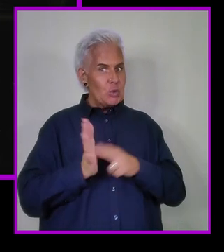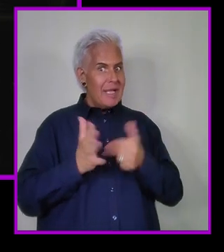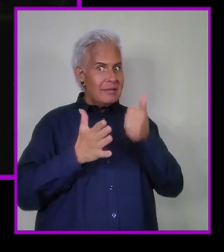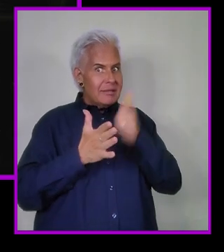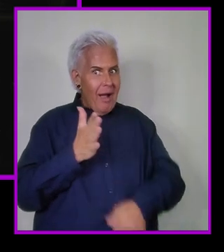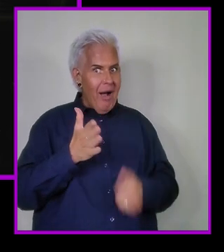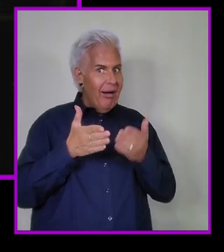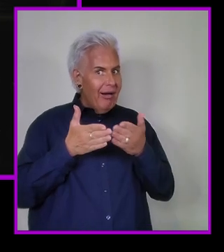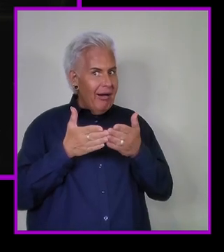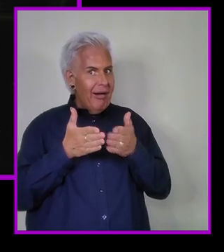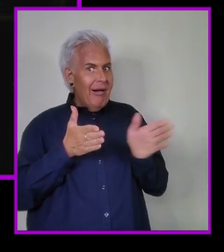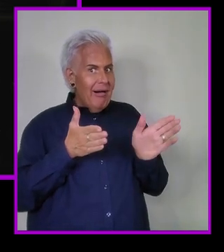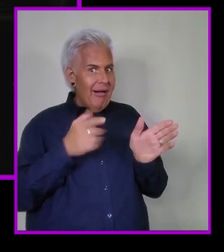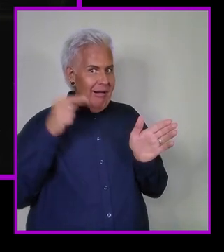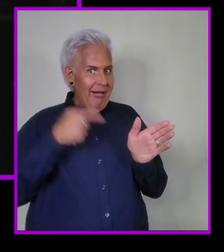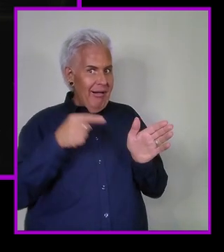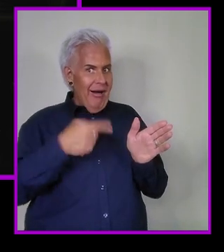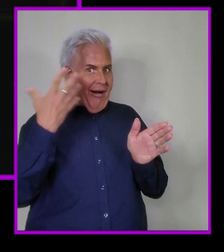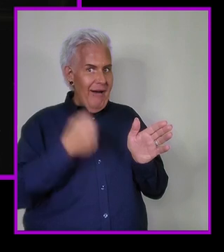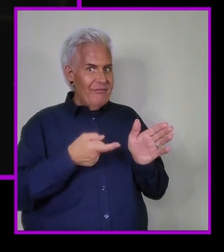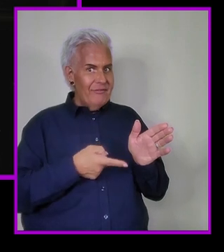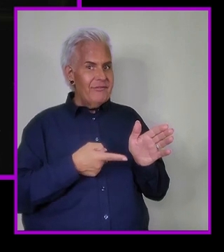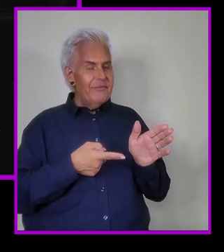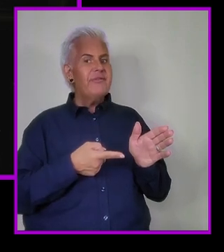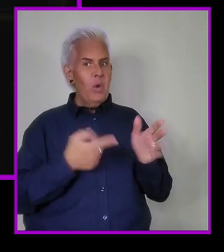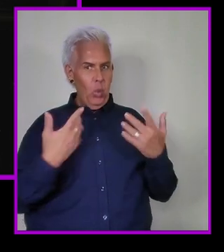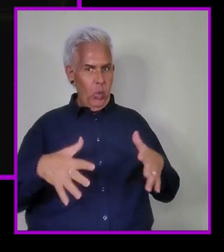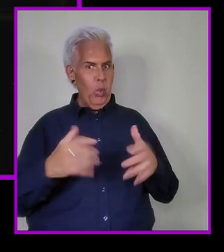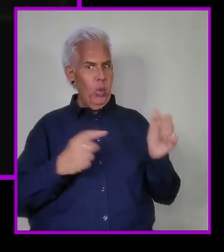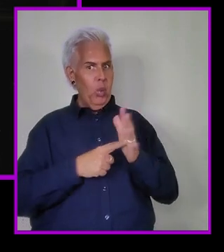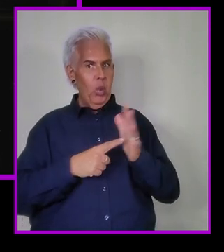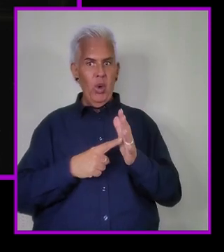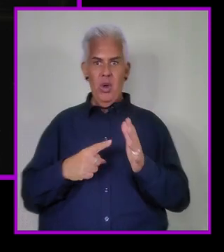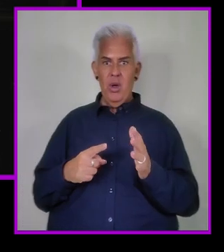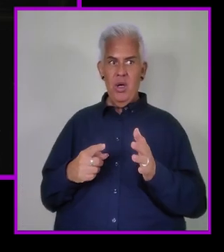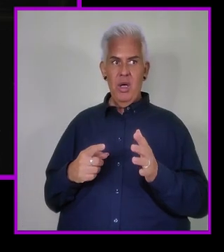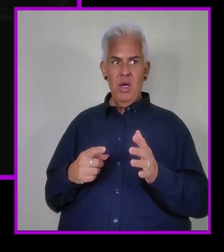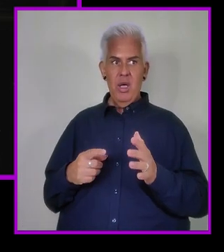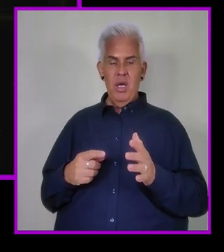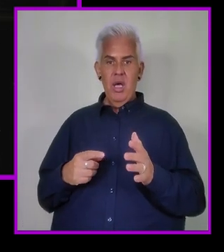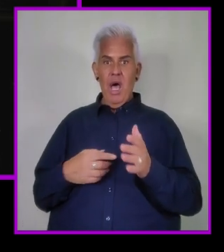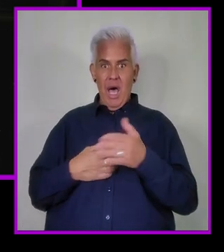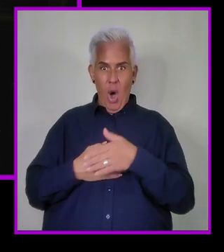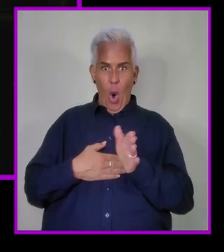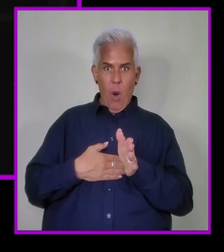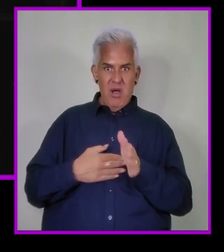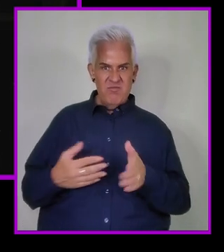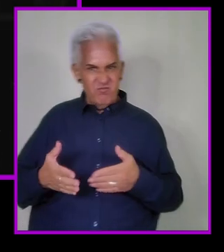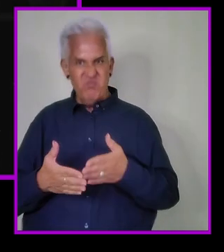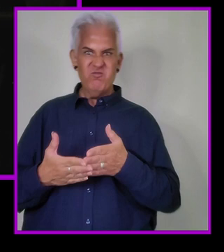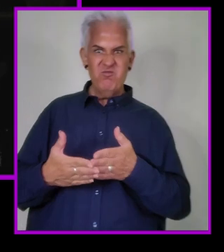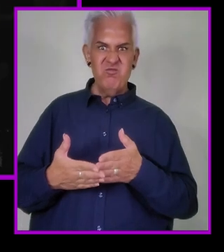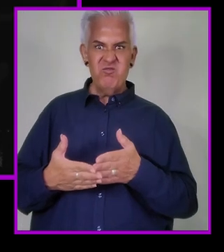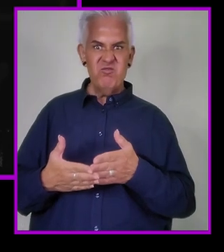Yeah, and it's those moments when somebody opens a door is really, really vital. Yeah, because we'll wedge ourselves in the door to make sure we can get through